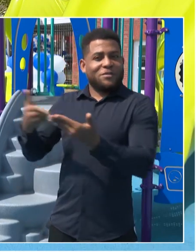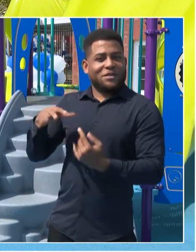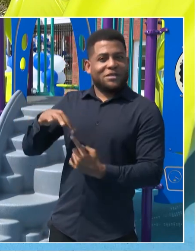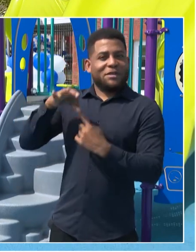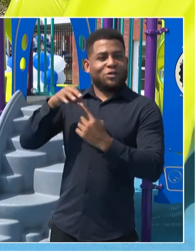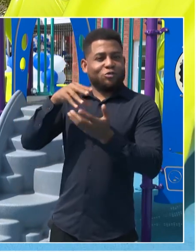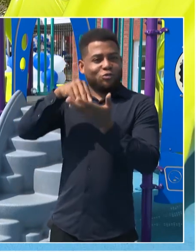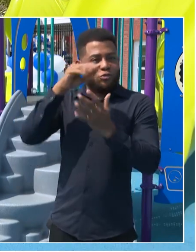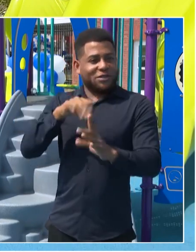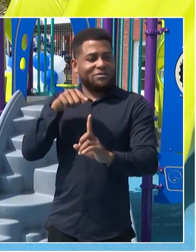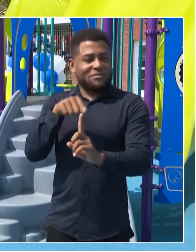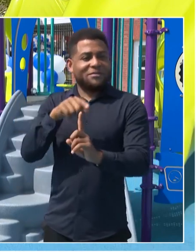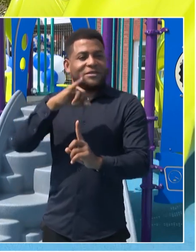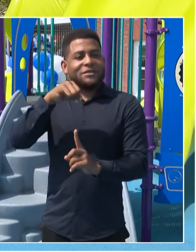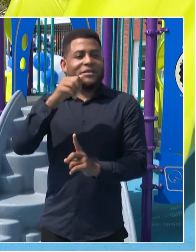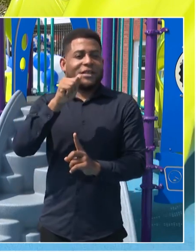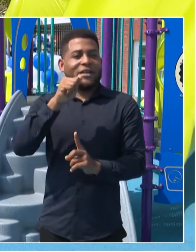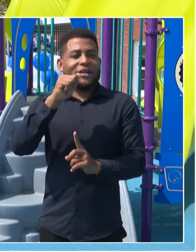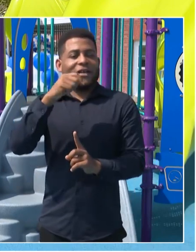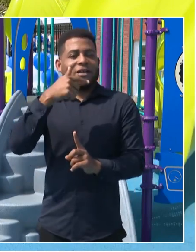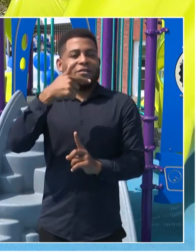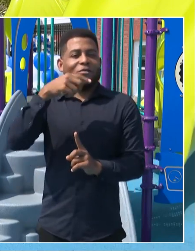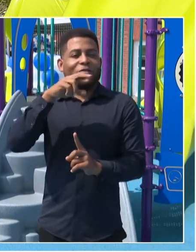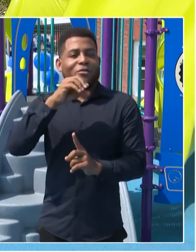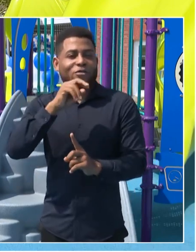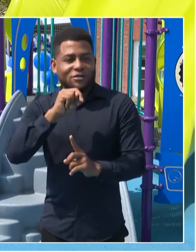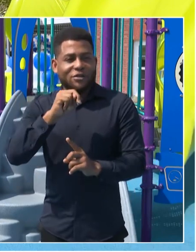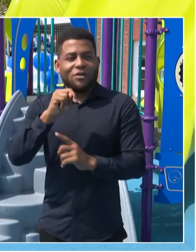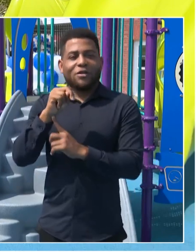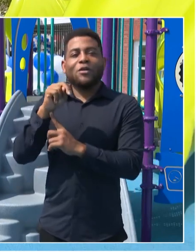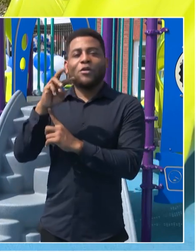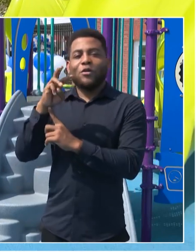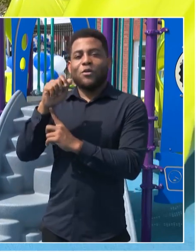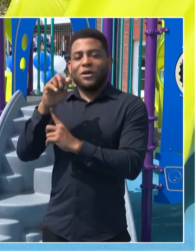introduce one of our very special guests.